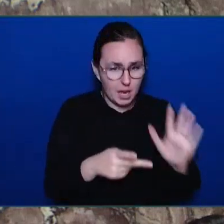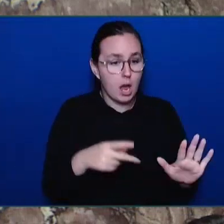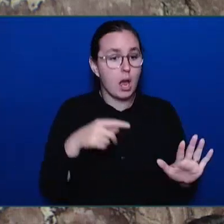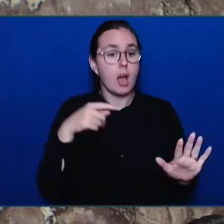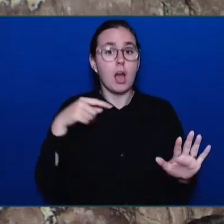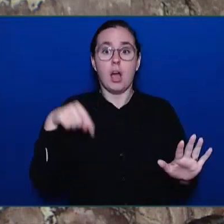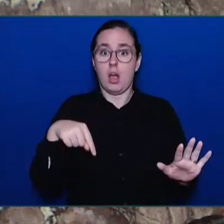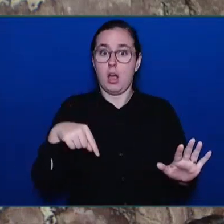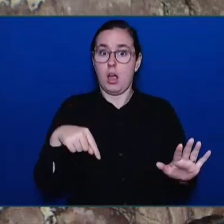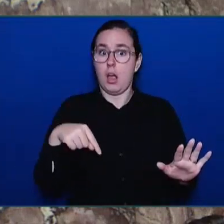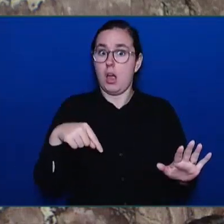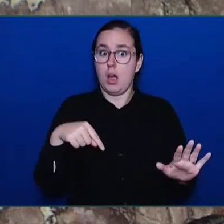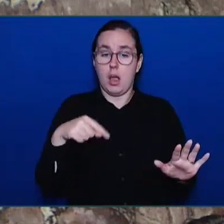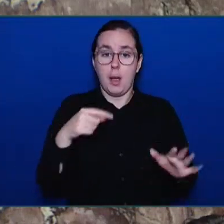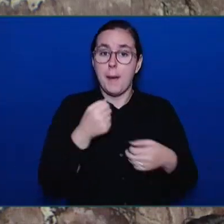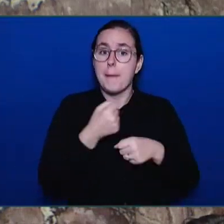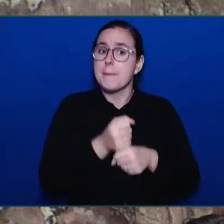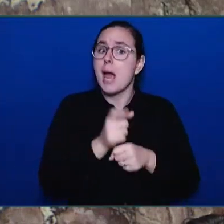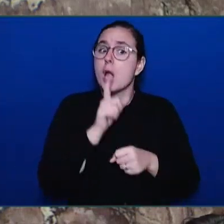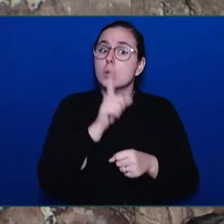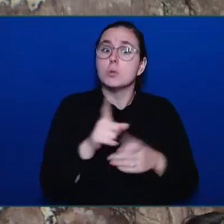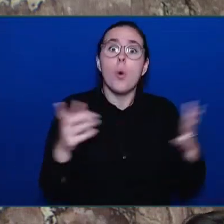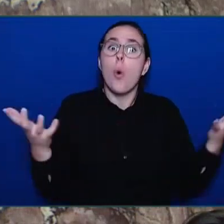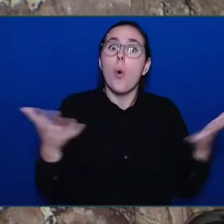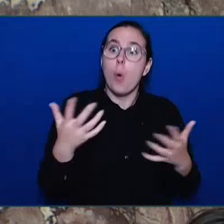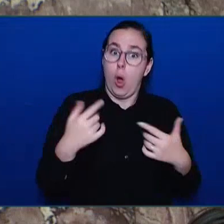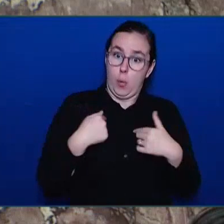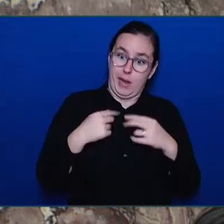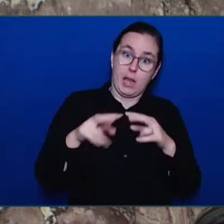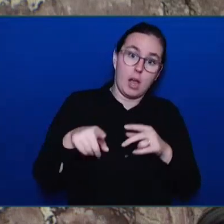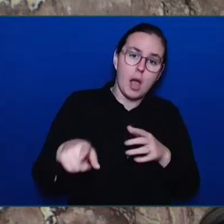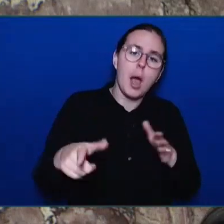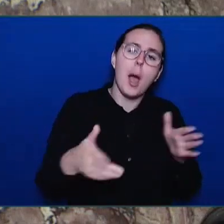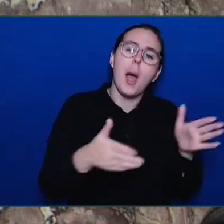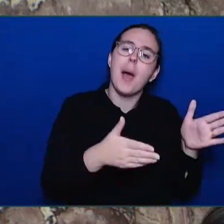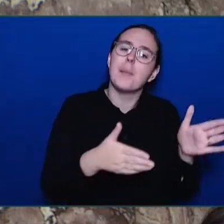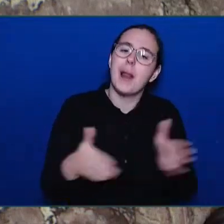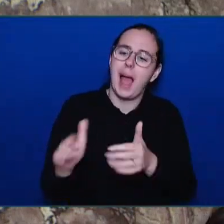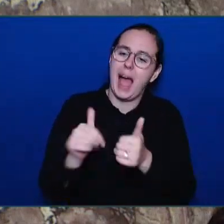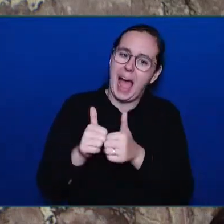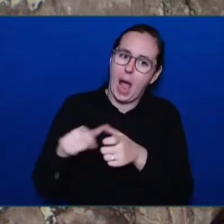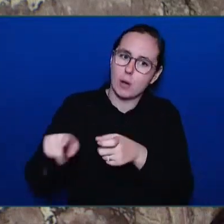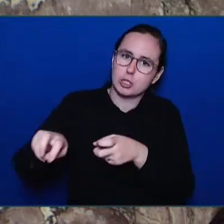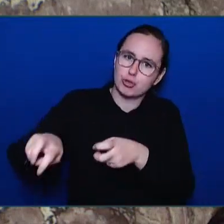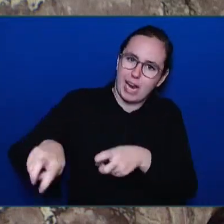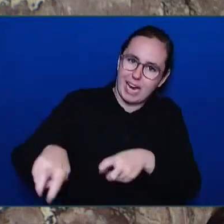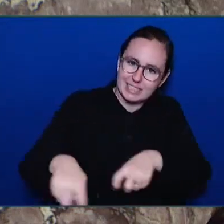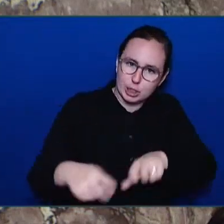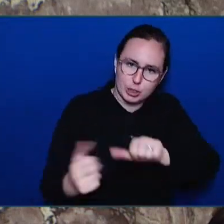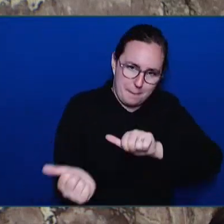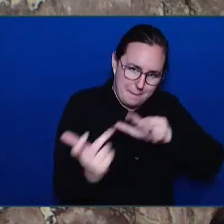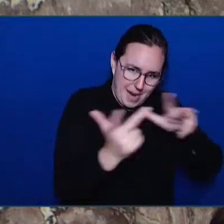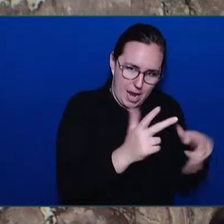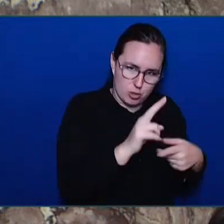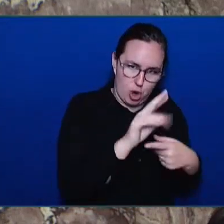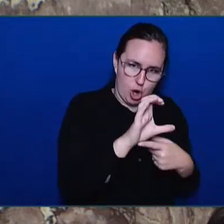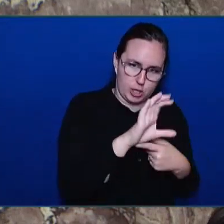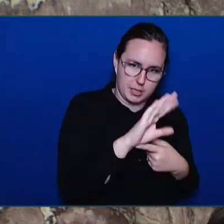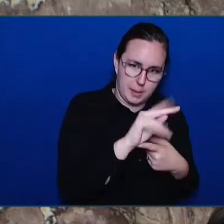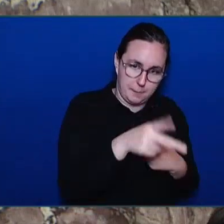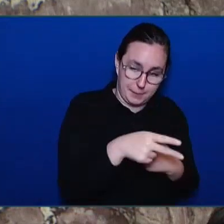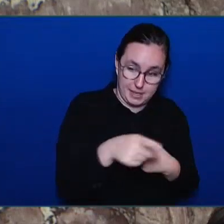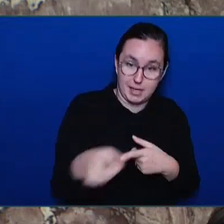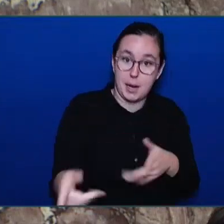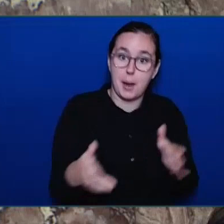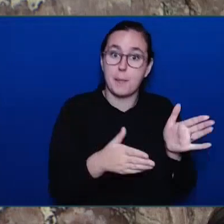place. We have received an initial plan from the City of Surrey, the Surrey Police Service, and the RCMP. There were